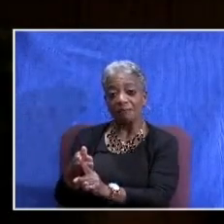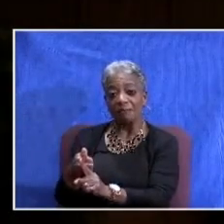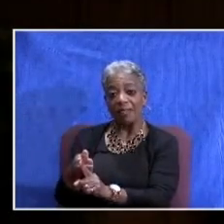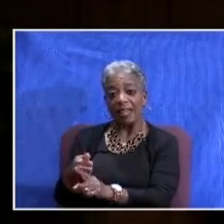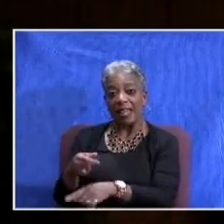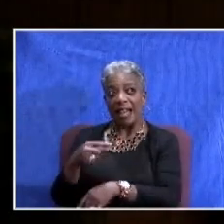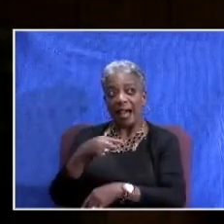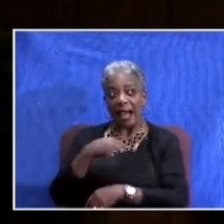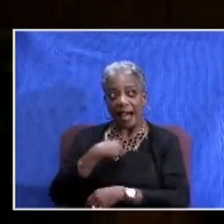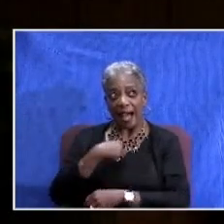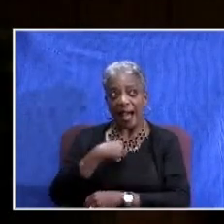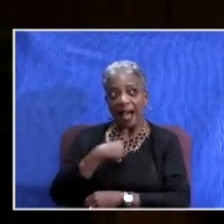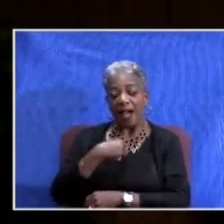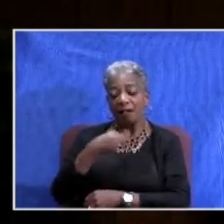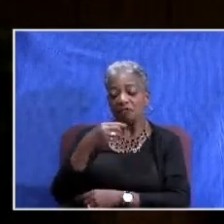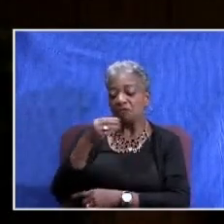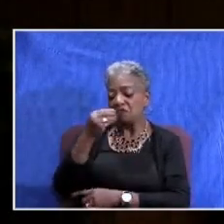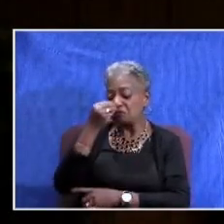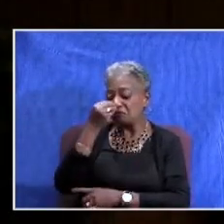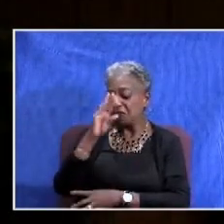I don't give a daggone about her.